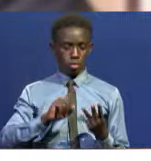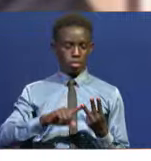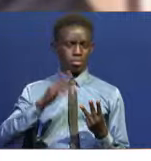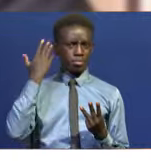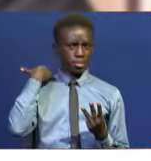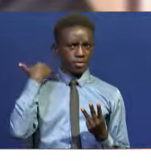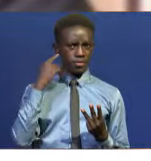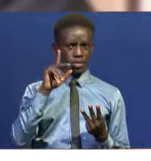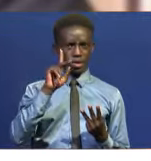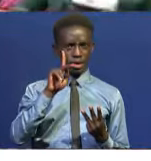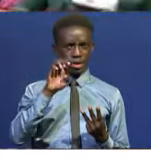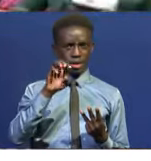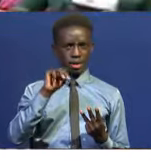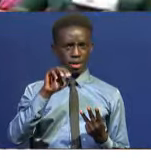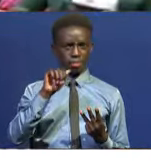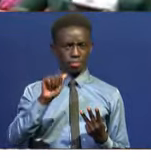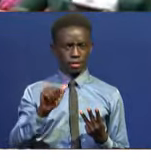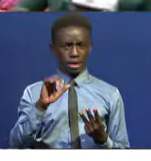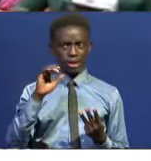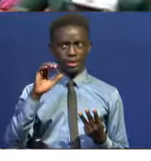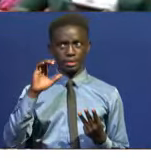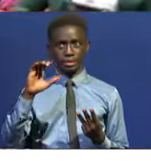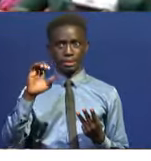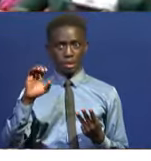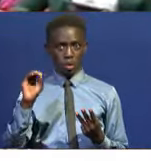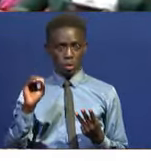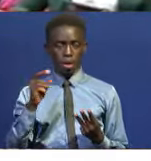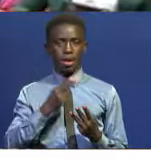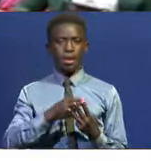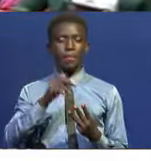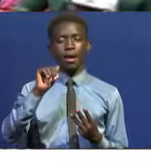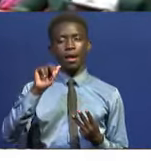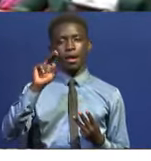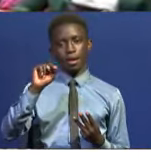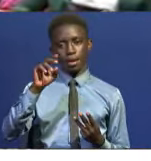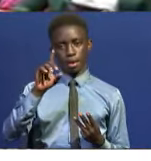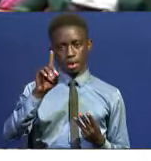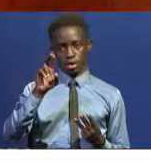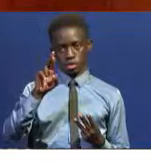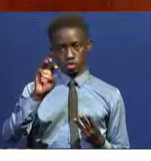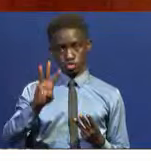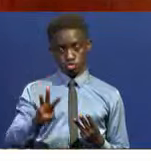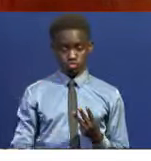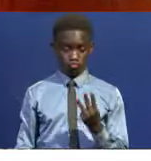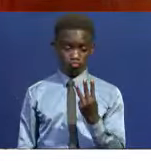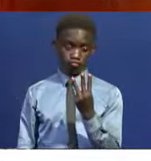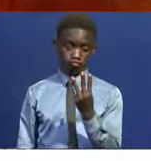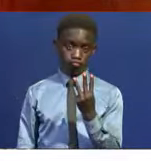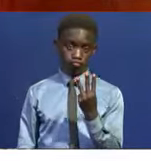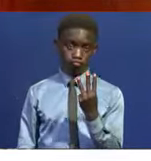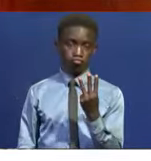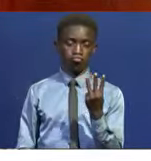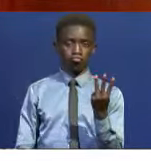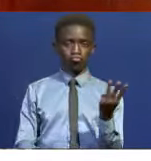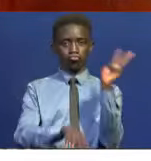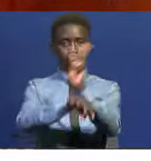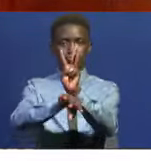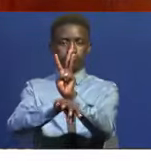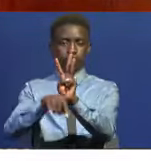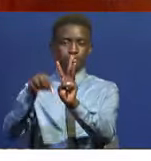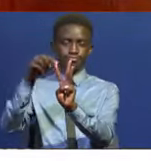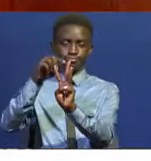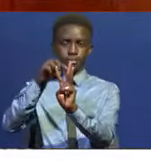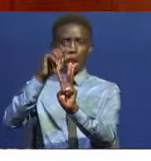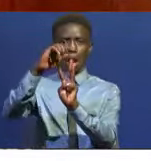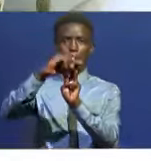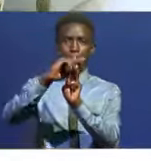Officer, Andrew Mulwa. The three witnesses are expected to take to the stand to provide finer details to justify the grounds upon which